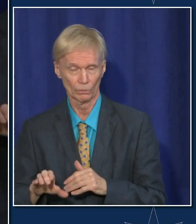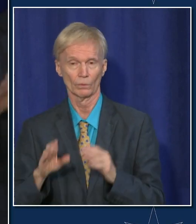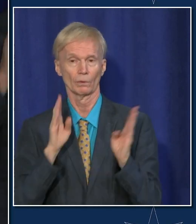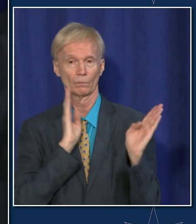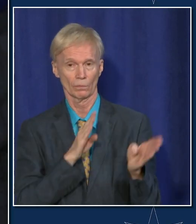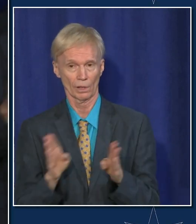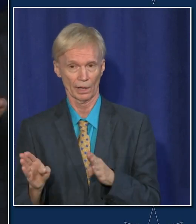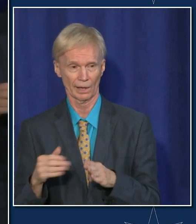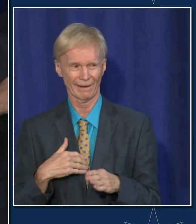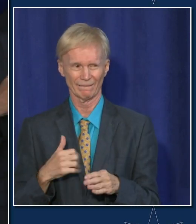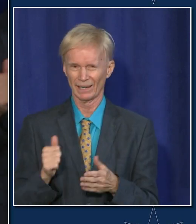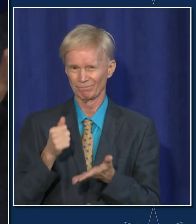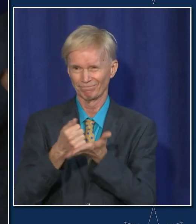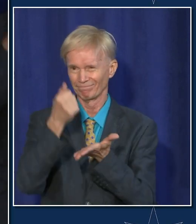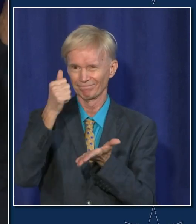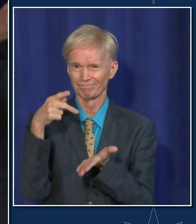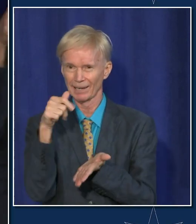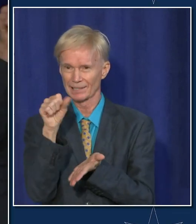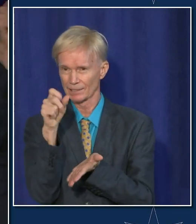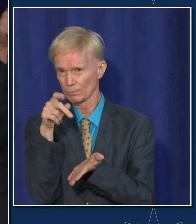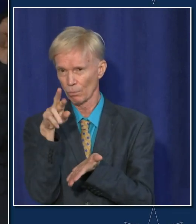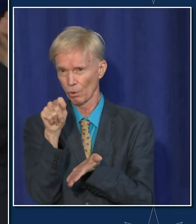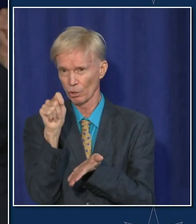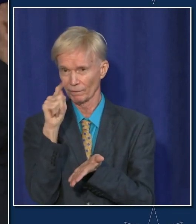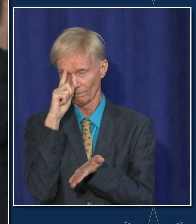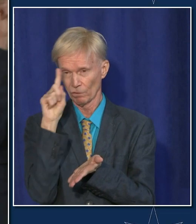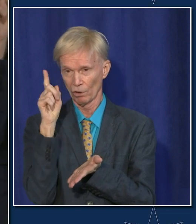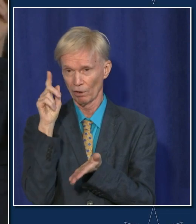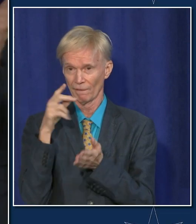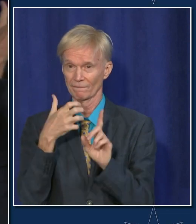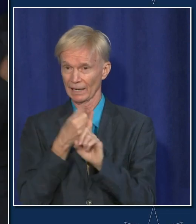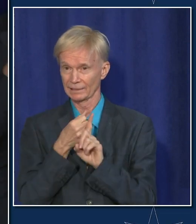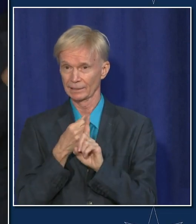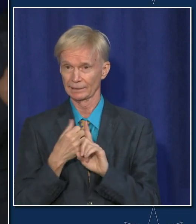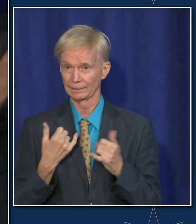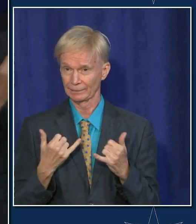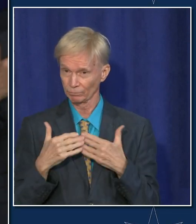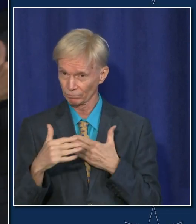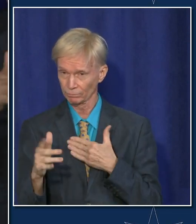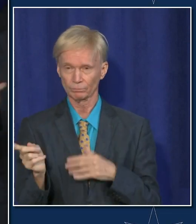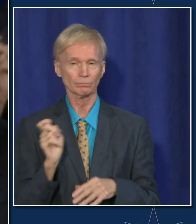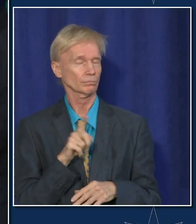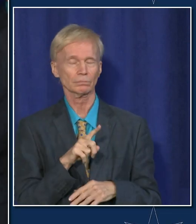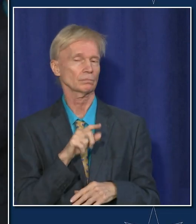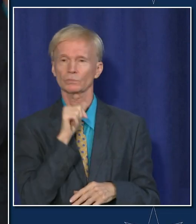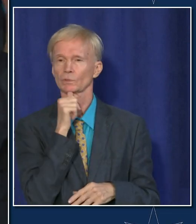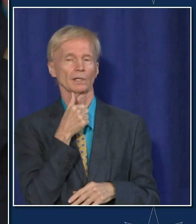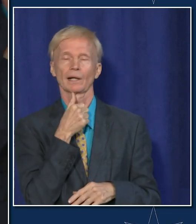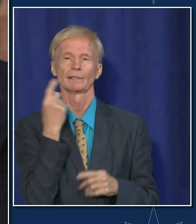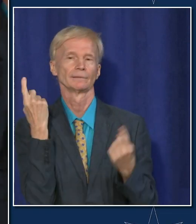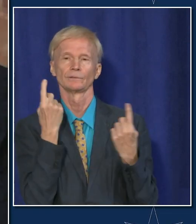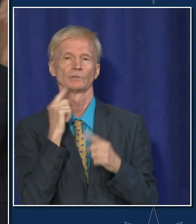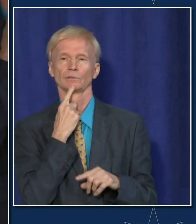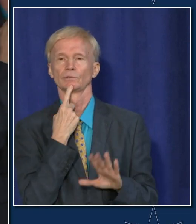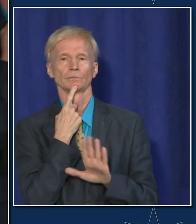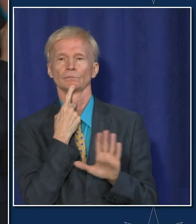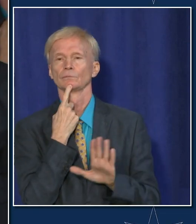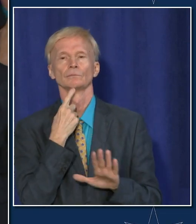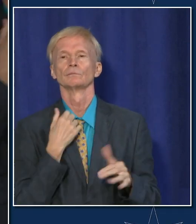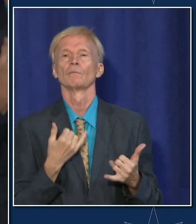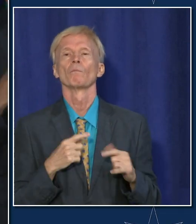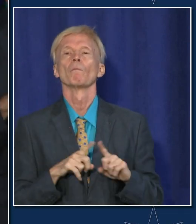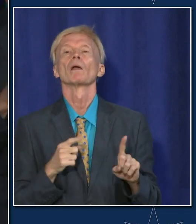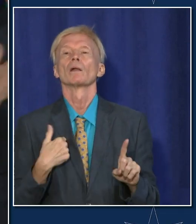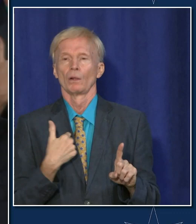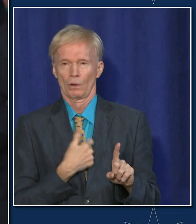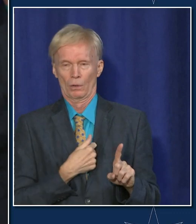of vaccination passport program going forward? We're not seriously considering that at this time. What we're doing